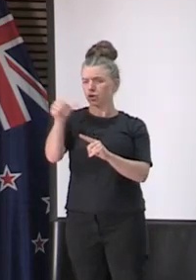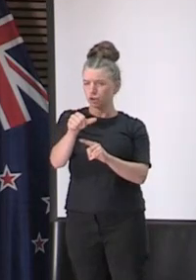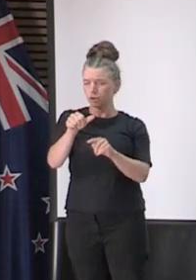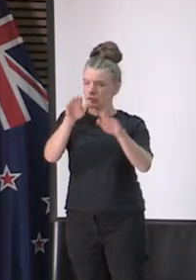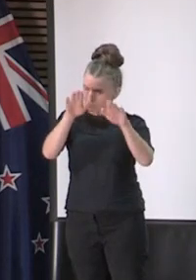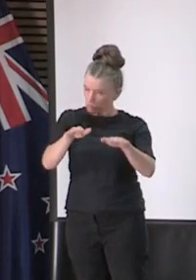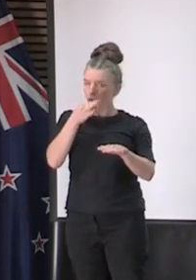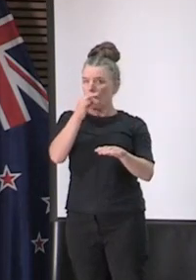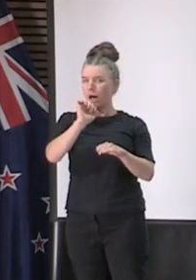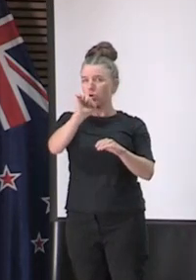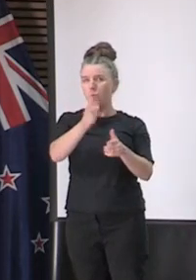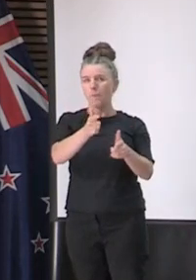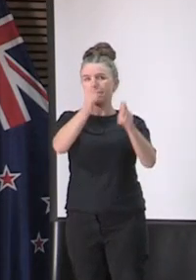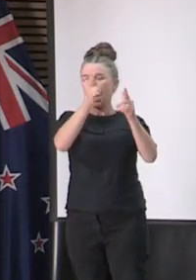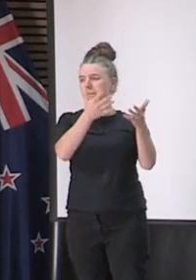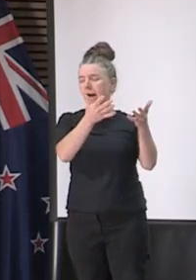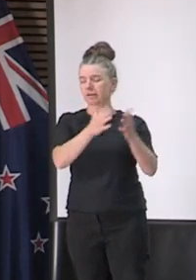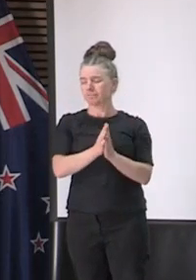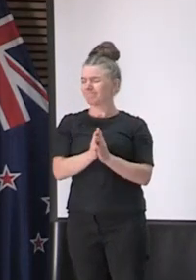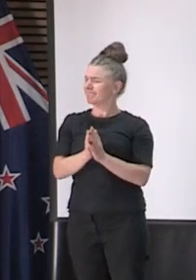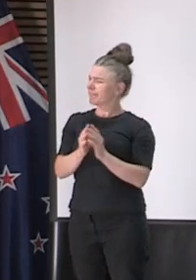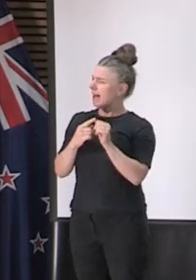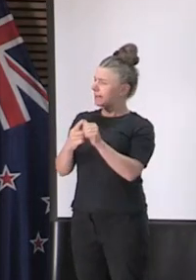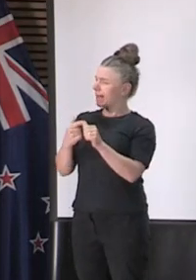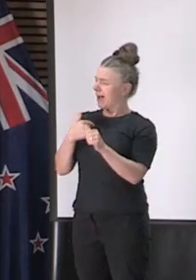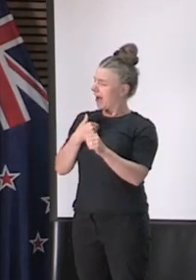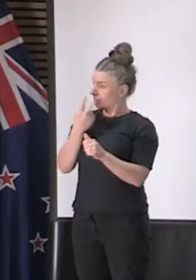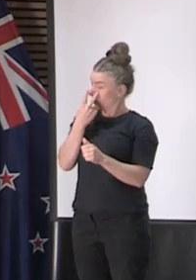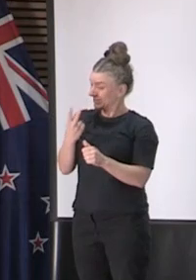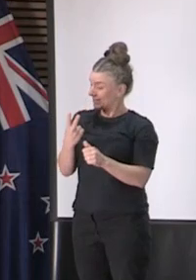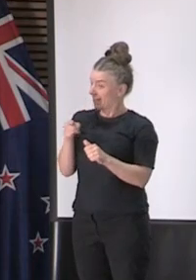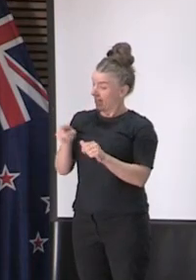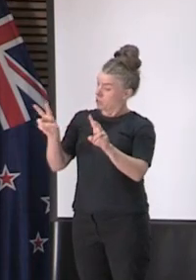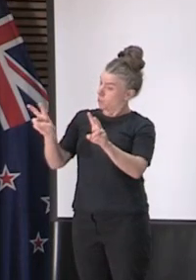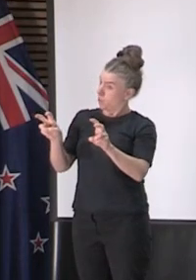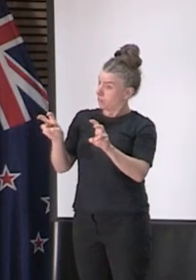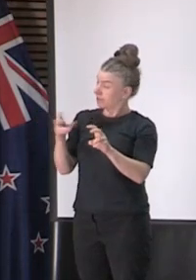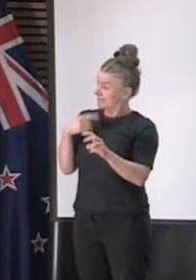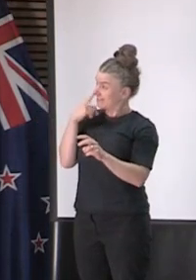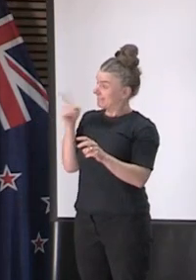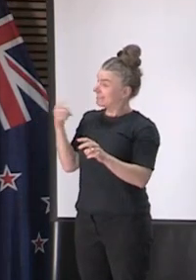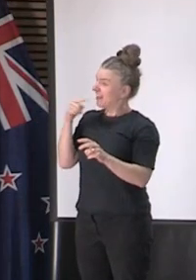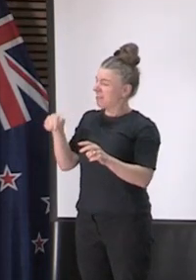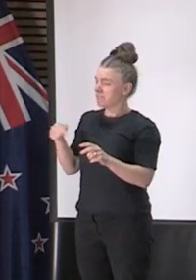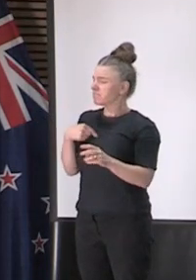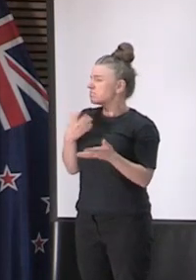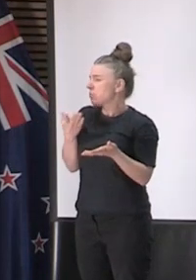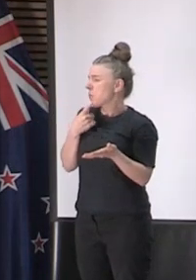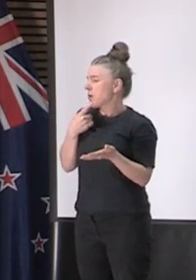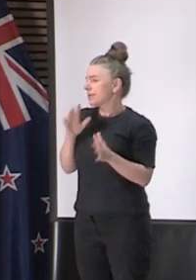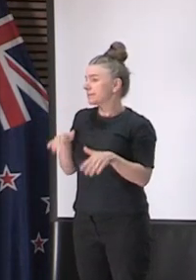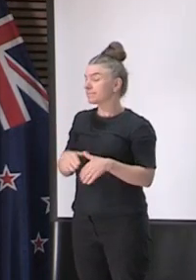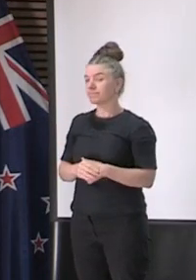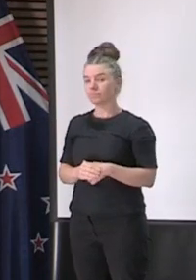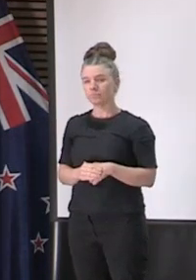I would like to see the quote in full before being drawn on comment on that. Gina? Back on the wage subsidy, have you waited too long to give a